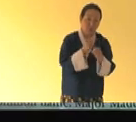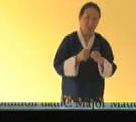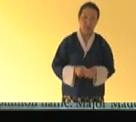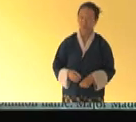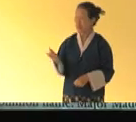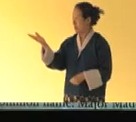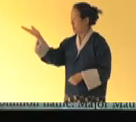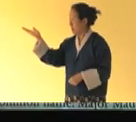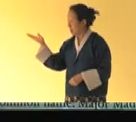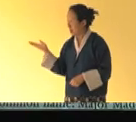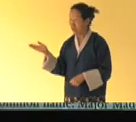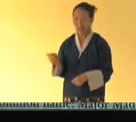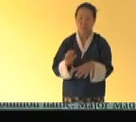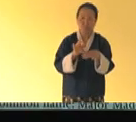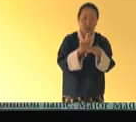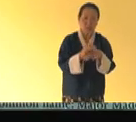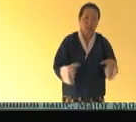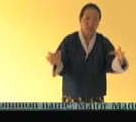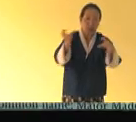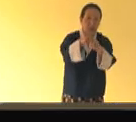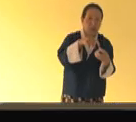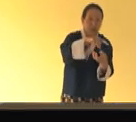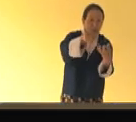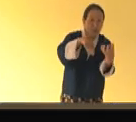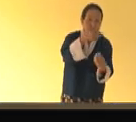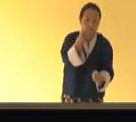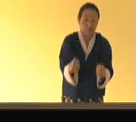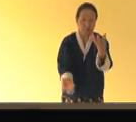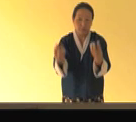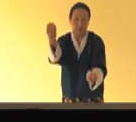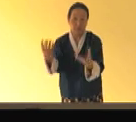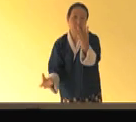plant species are mostly native ornamental.